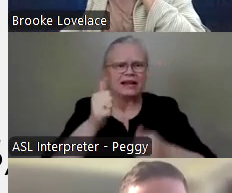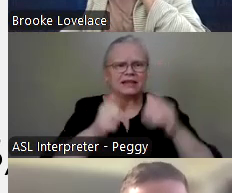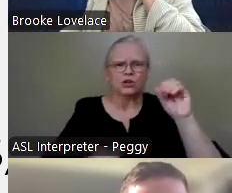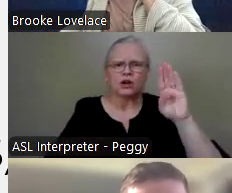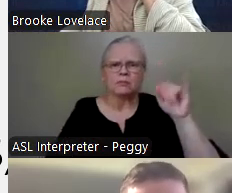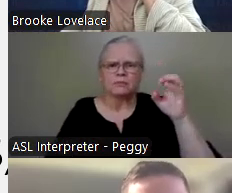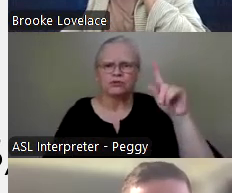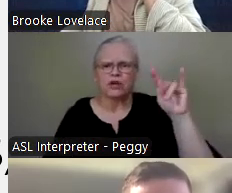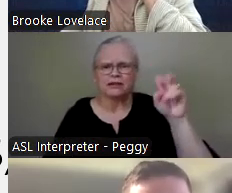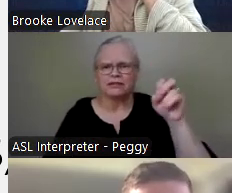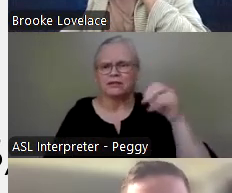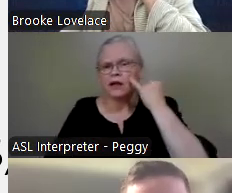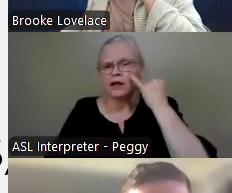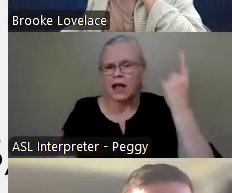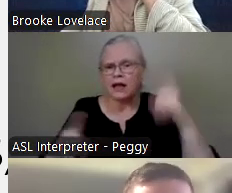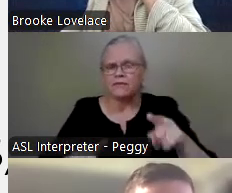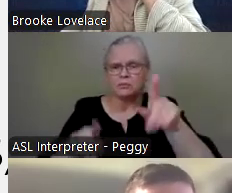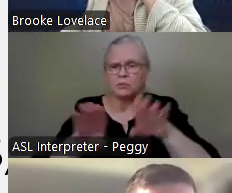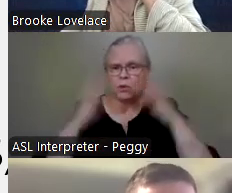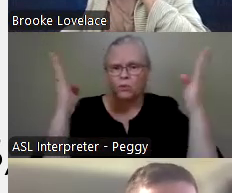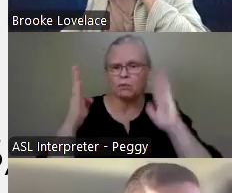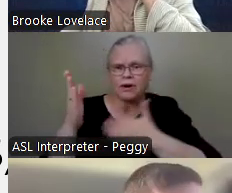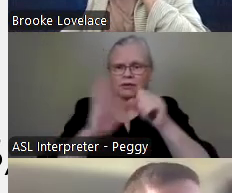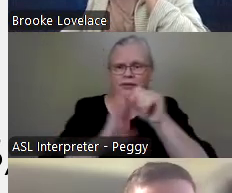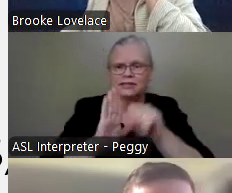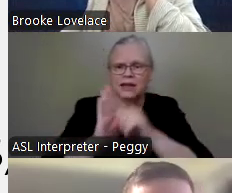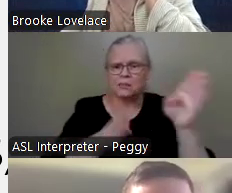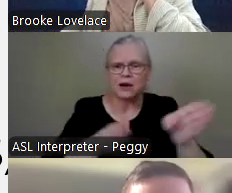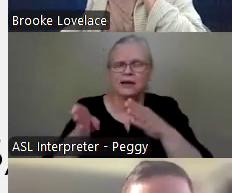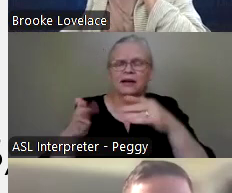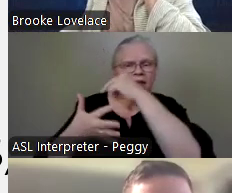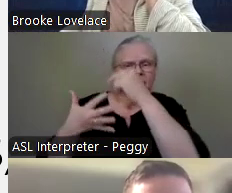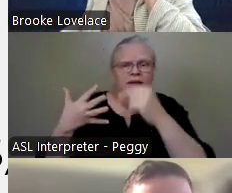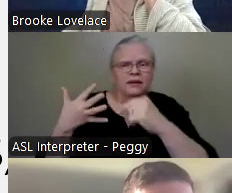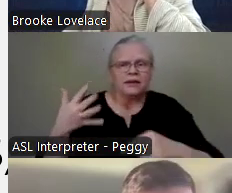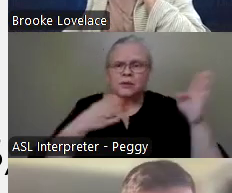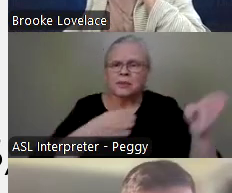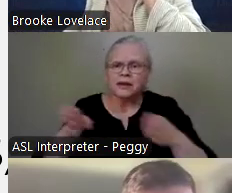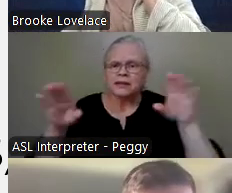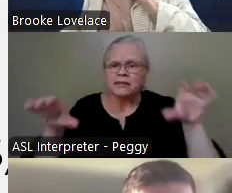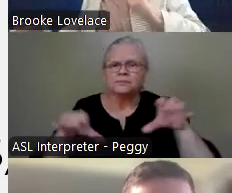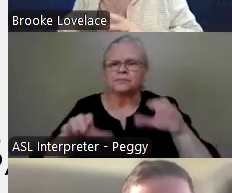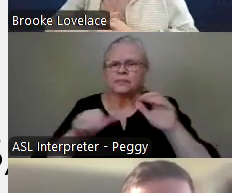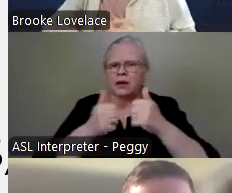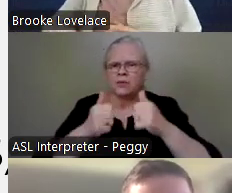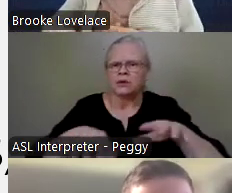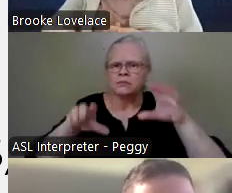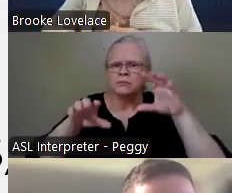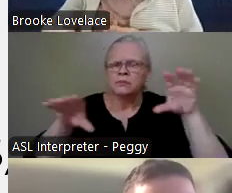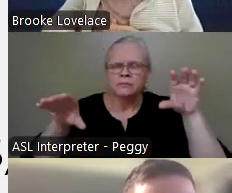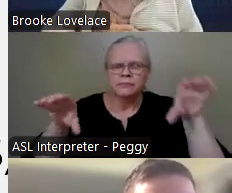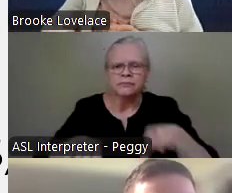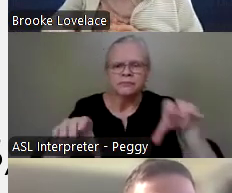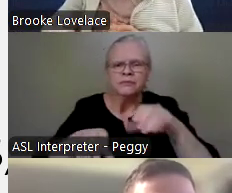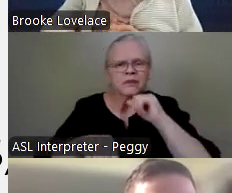you had opened up our state plan. And so those planned activities, or how we're going to take action on those, are not